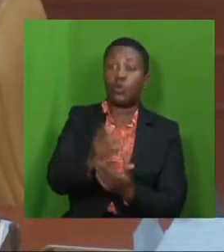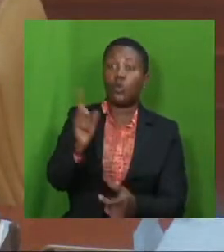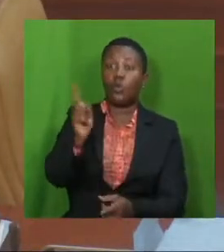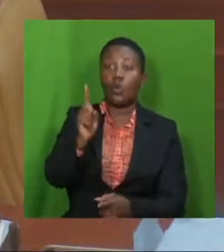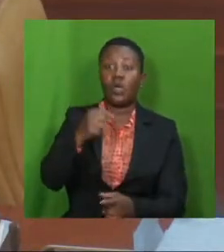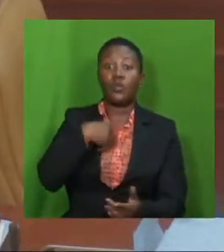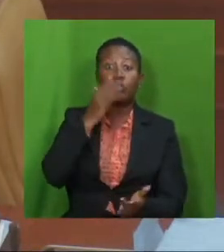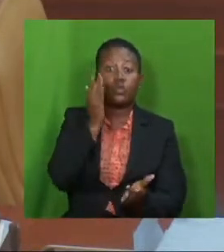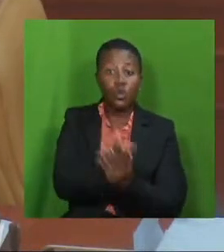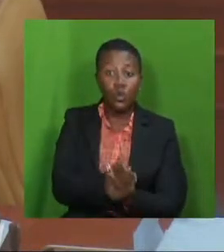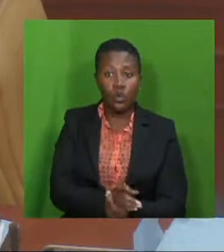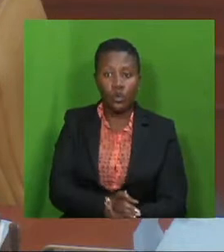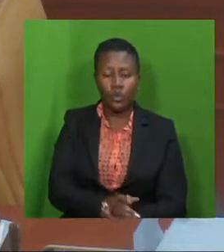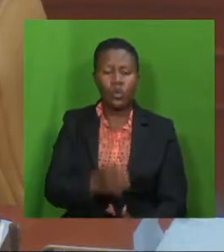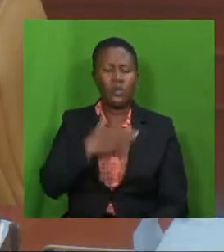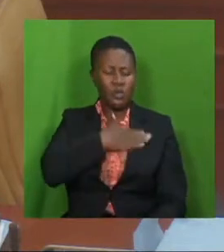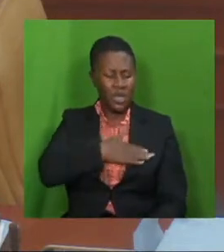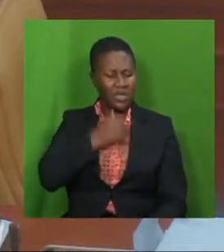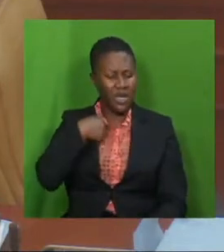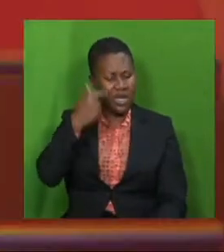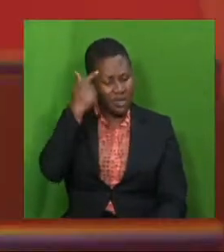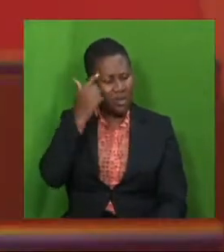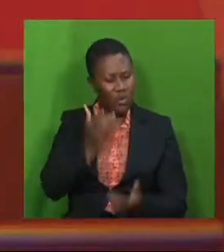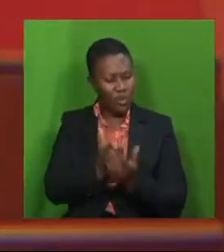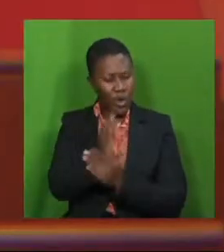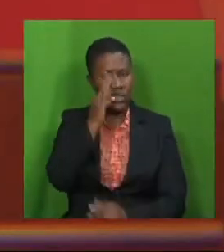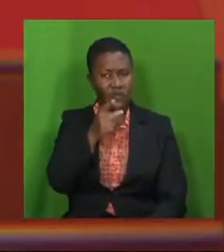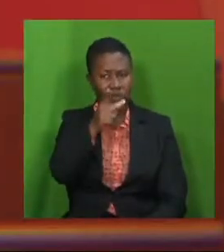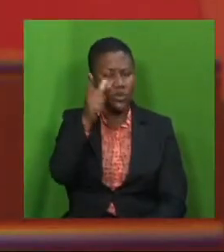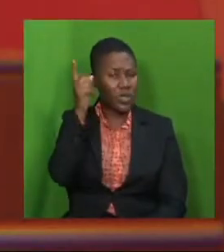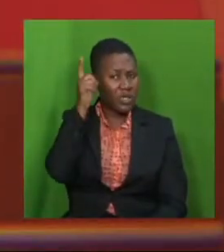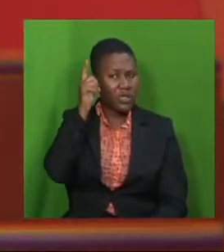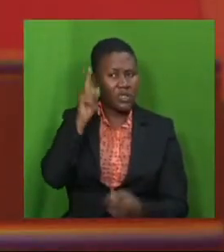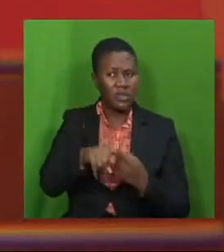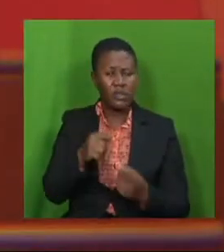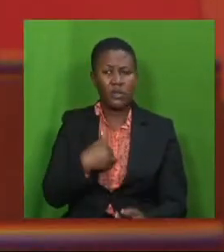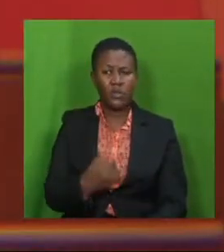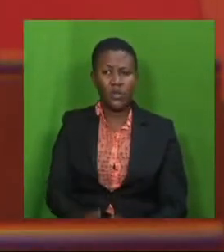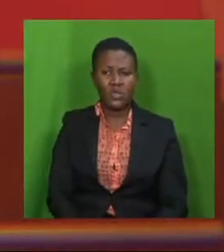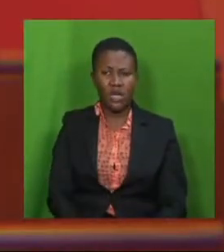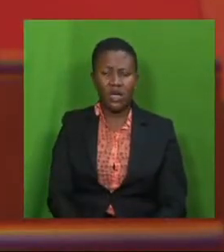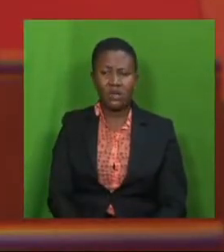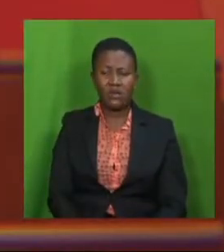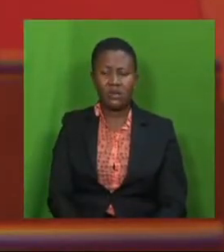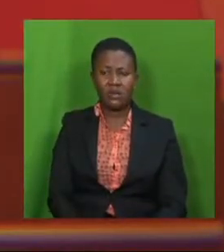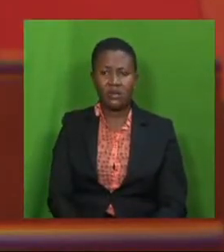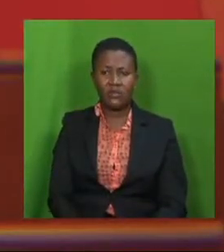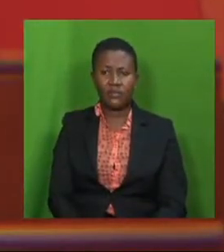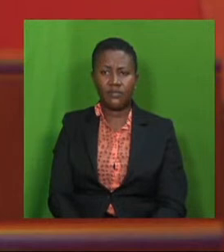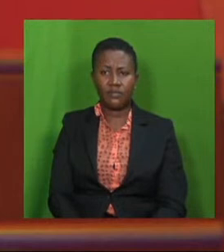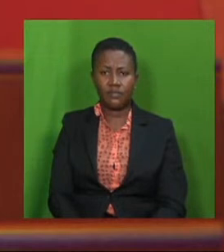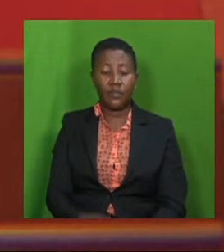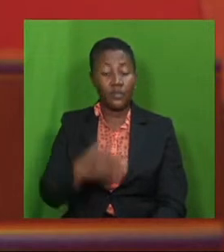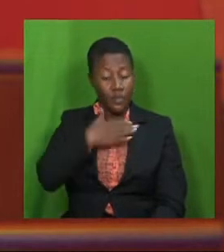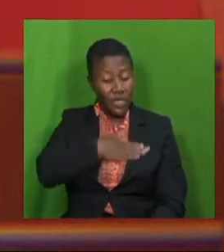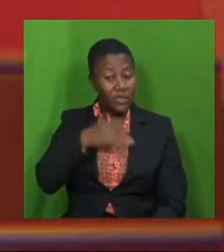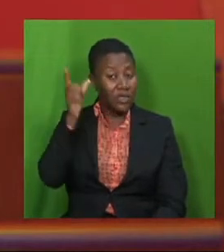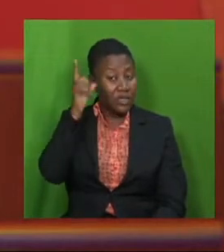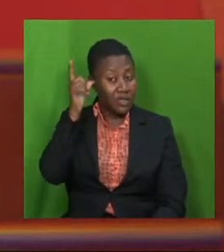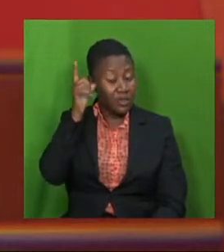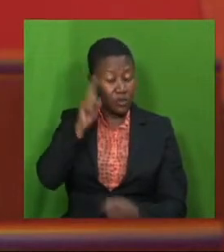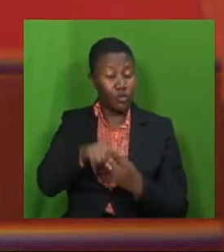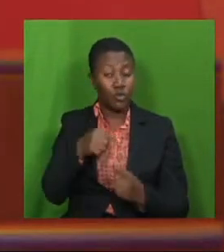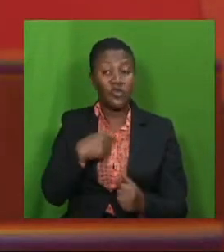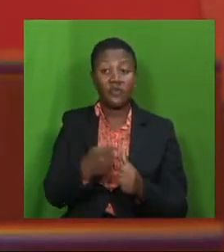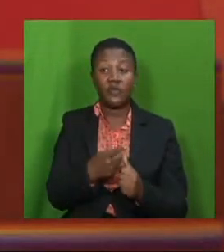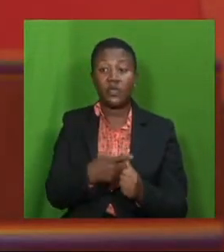member, you listen to me, and when you hear me, will you resume Speaker, your you seat? have to hear me first. Will you resume your seat? Mr.